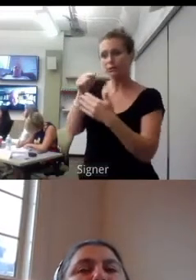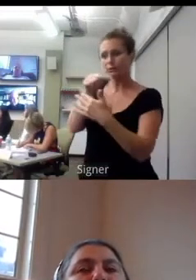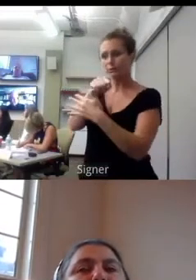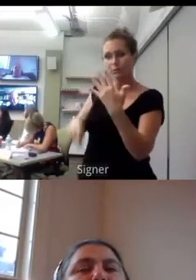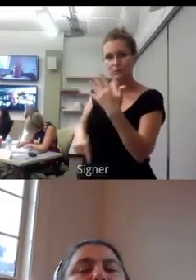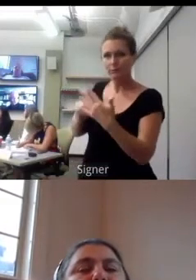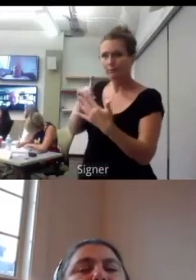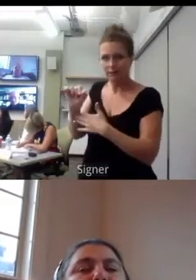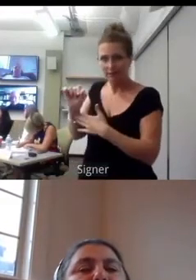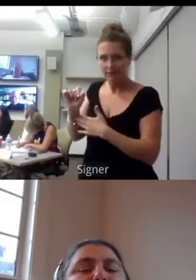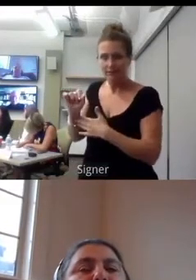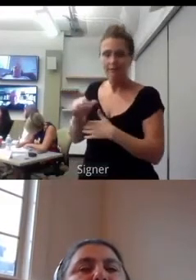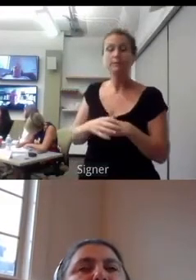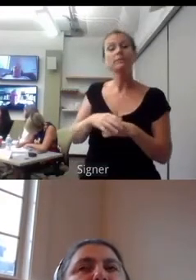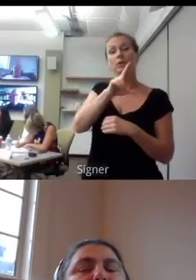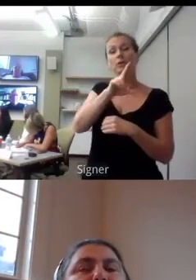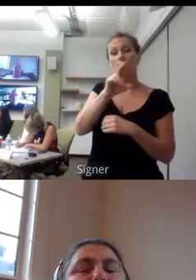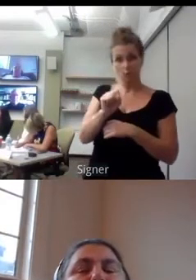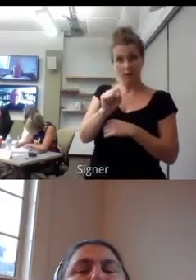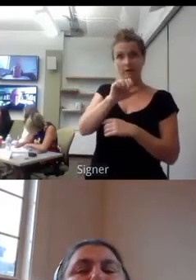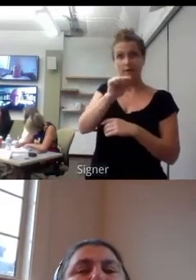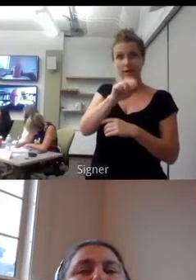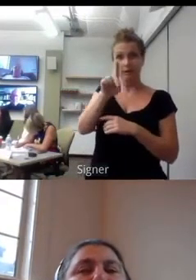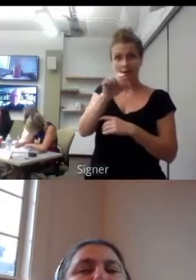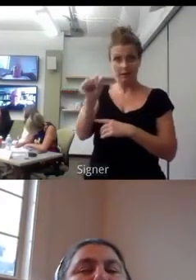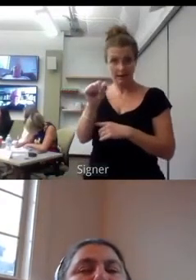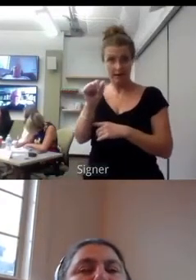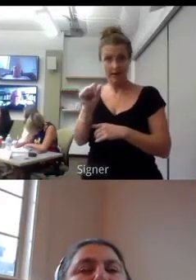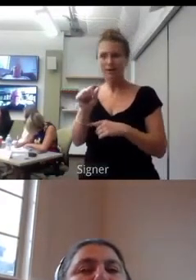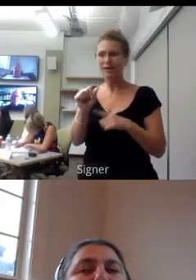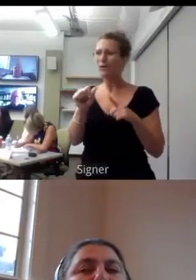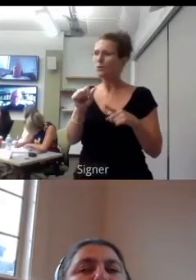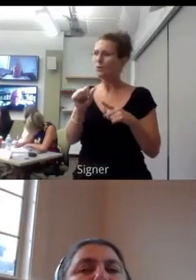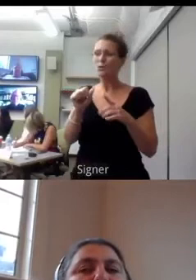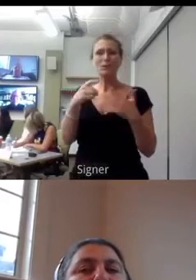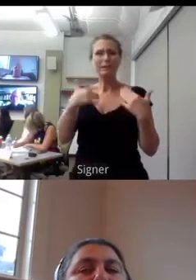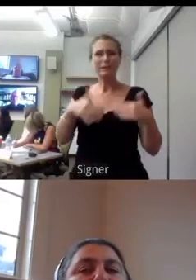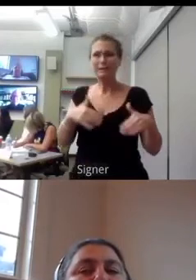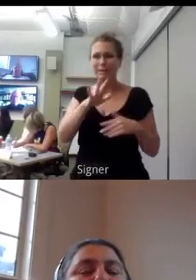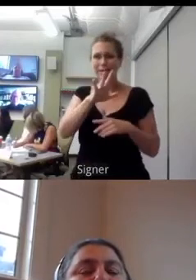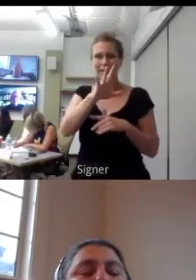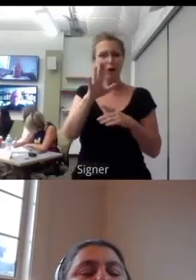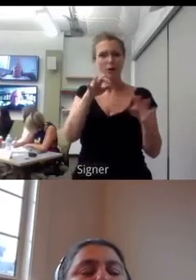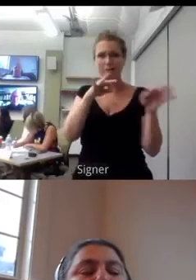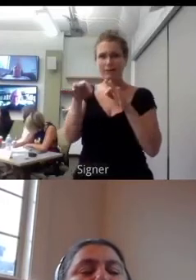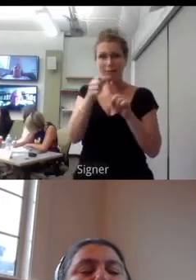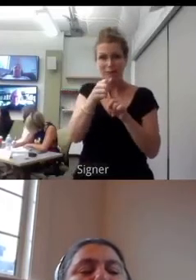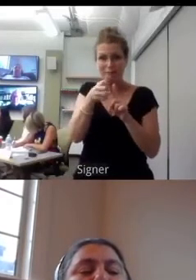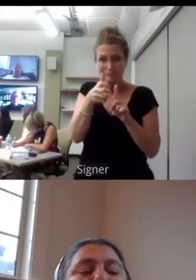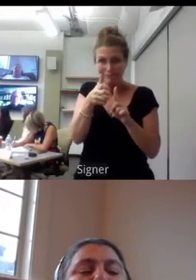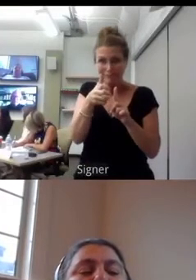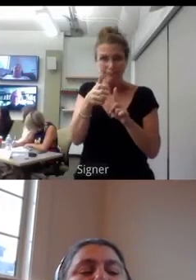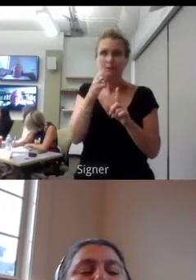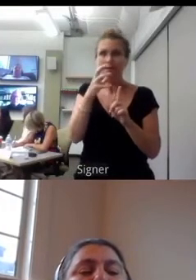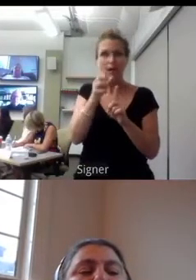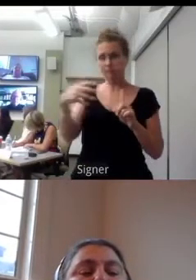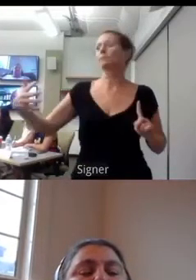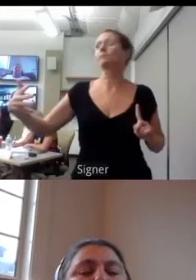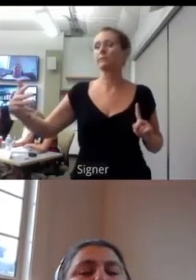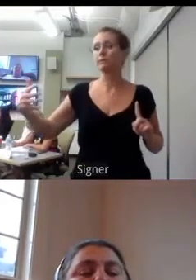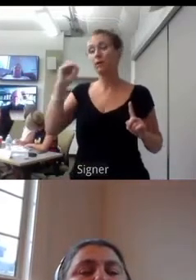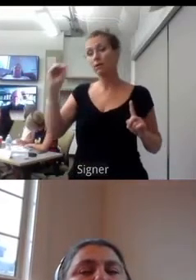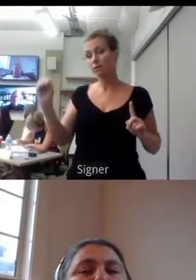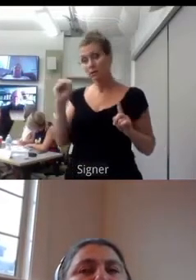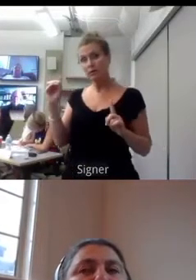US, where the Americans with Disabilities Act has too narrow a definition, that created problems, but we in Ontario have not had a fight at the